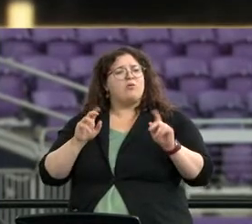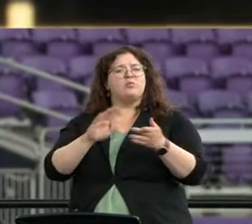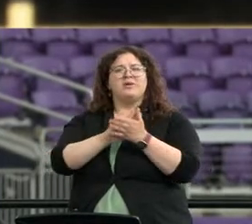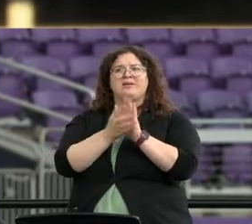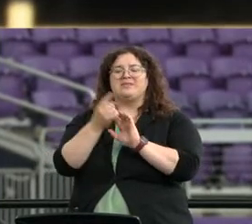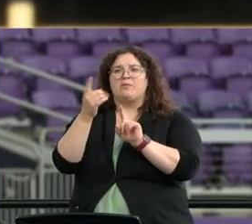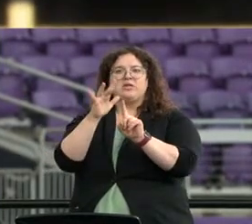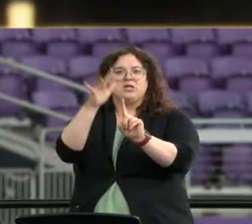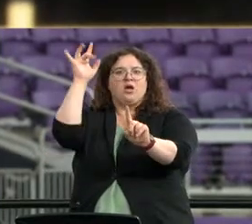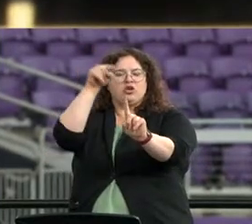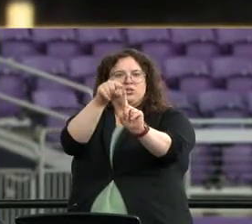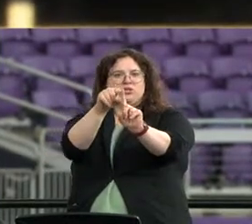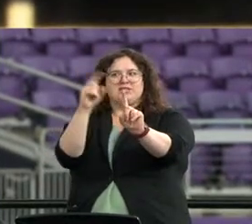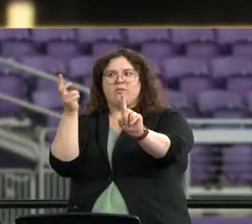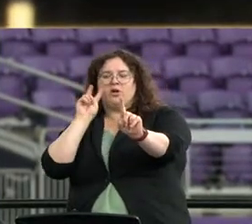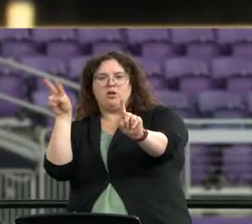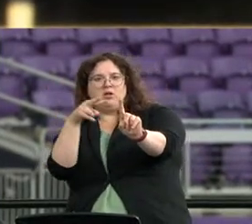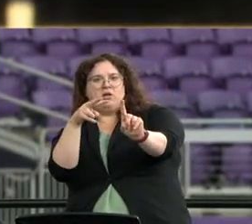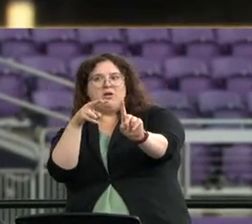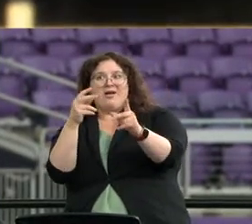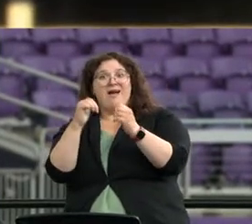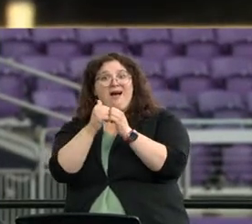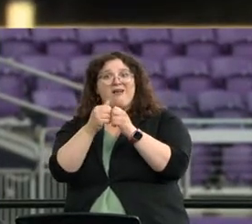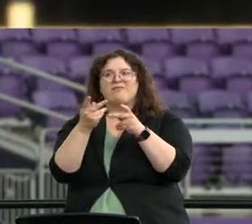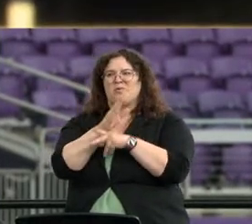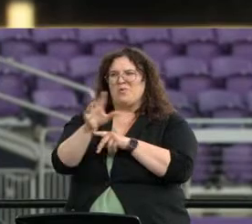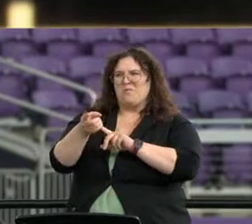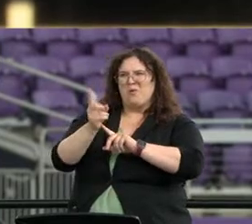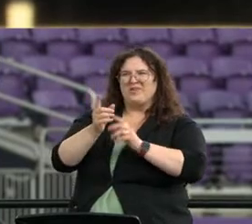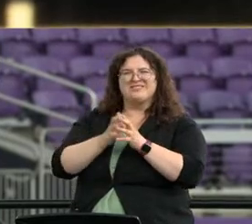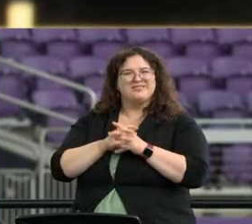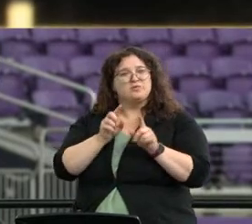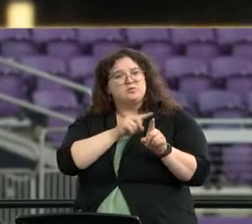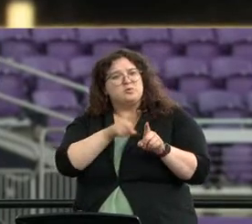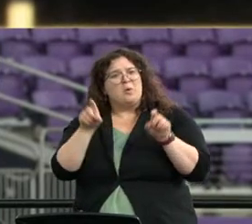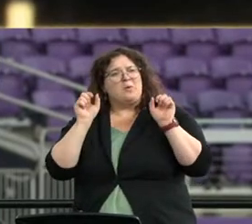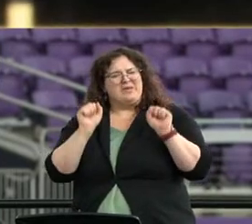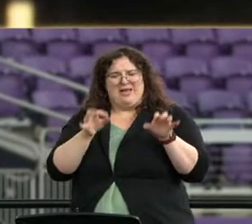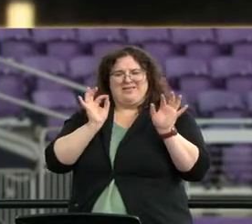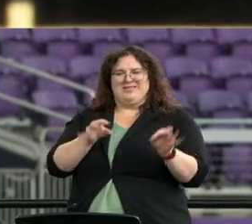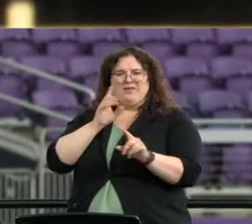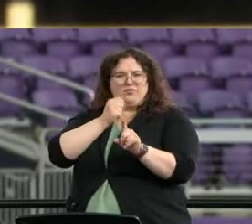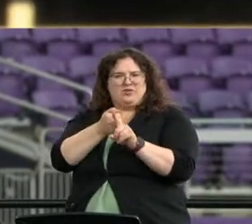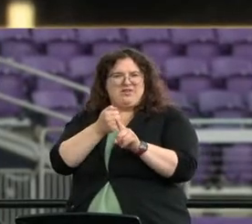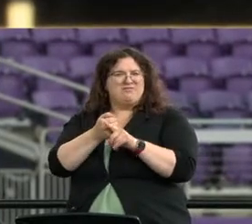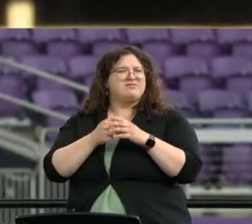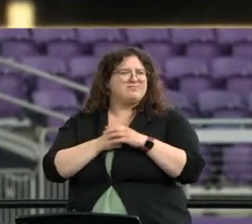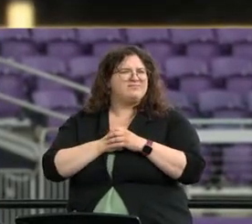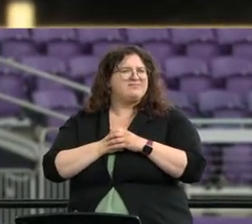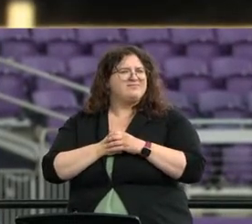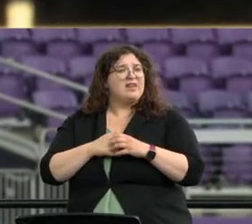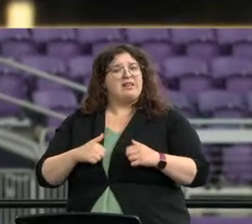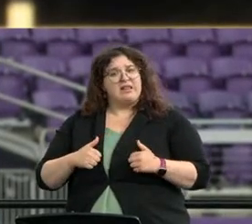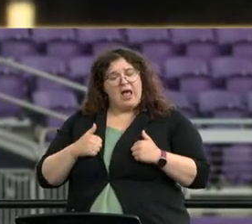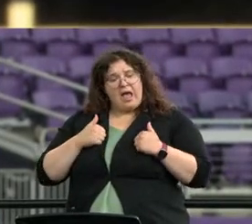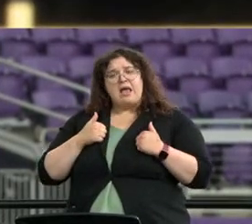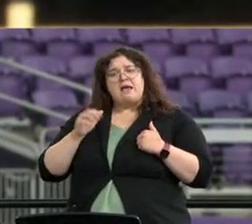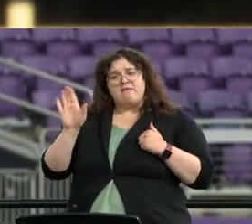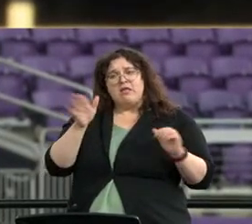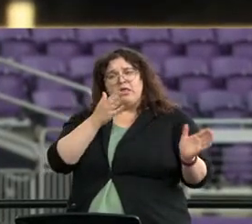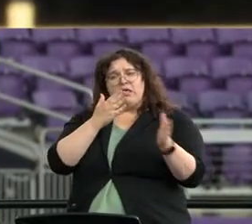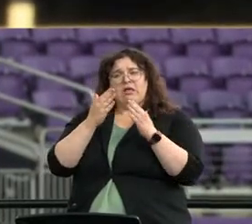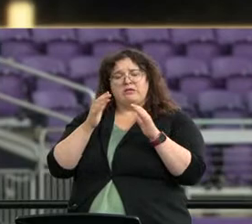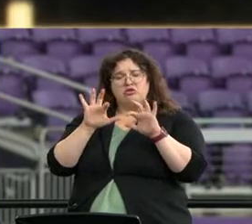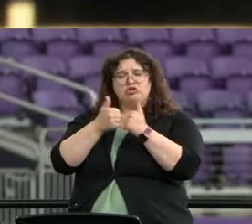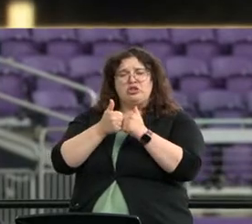someone's eyes by finding your moment. You are all capable of making this choice. Life may get in the way of it being all of you every day,